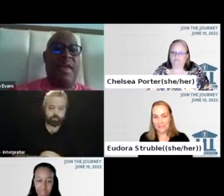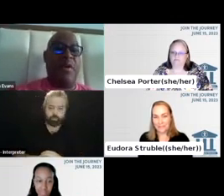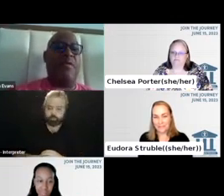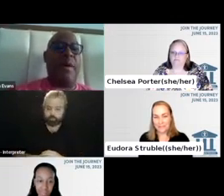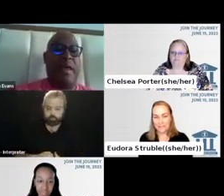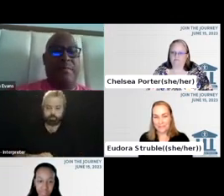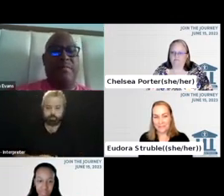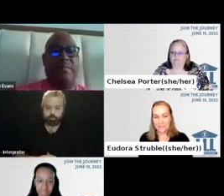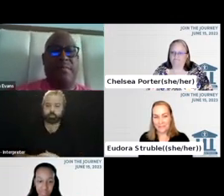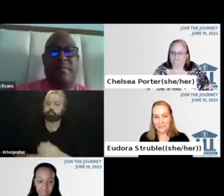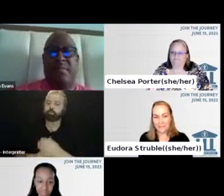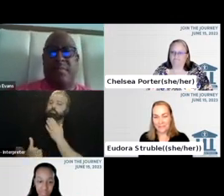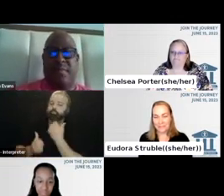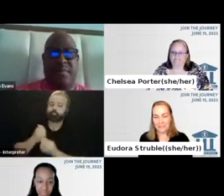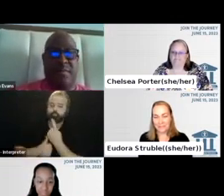Thank you, everybody.